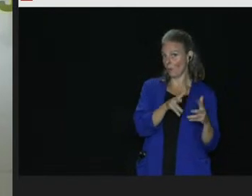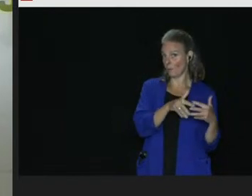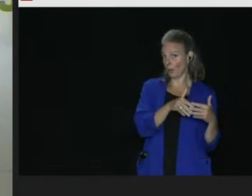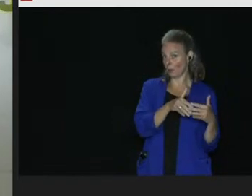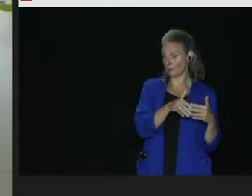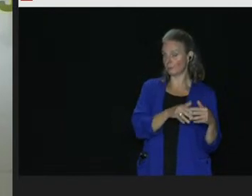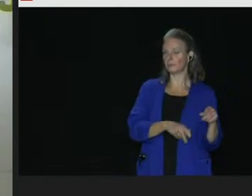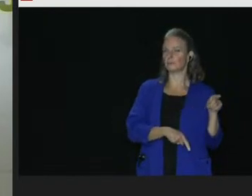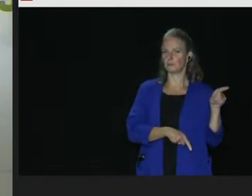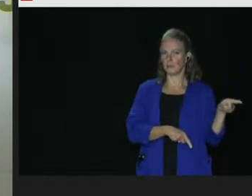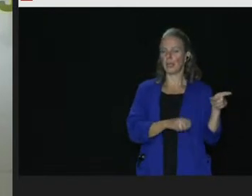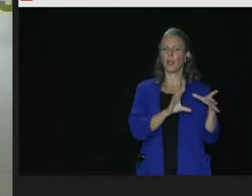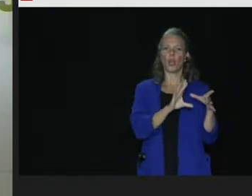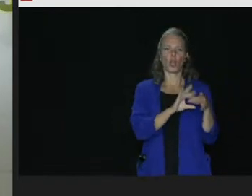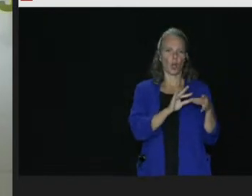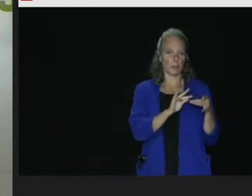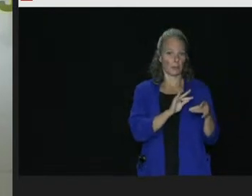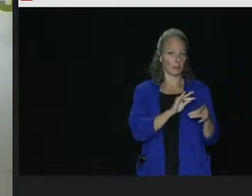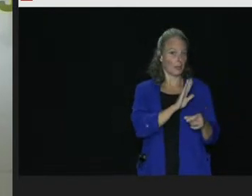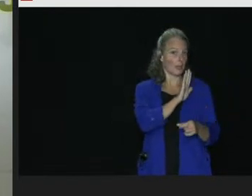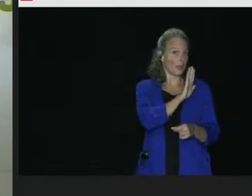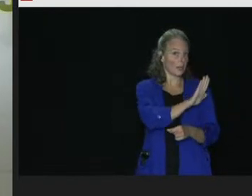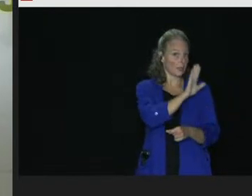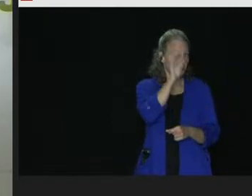has said that, in his opinion,